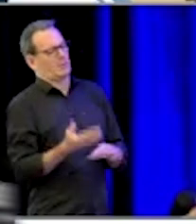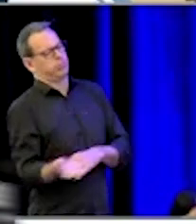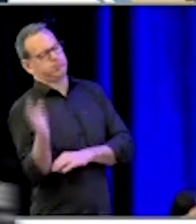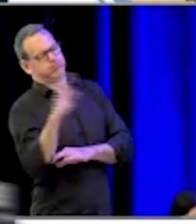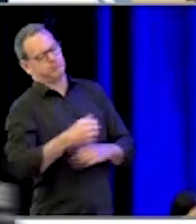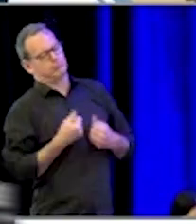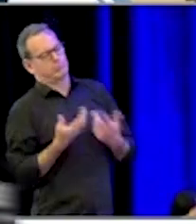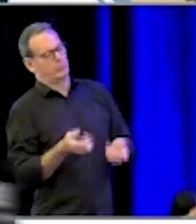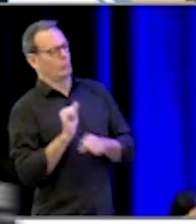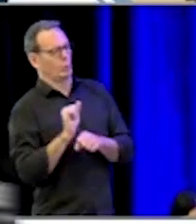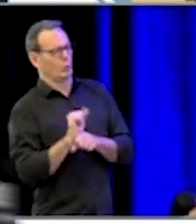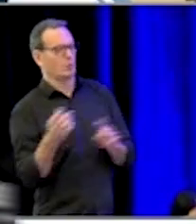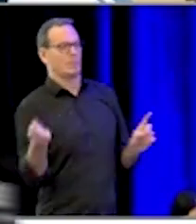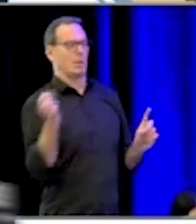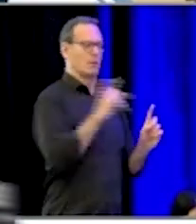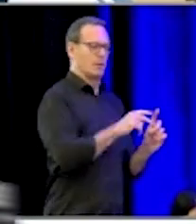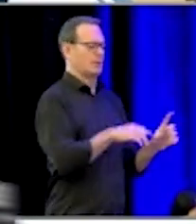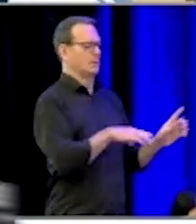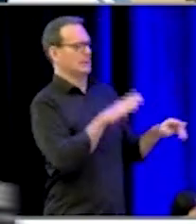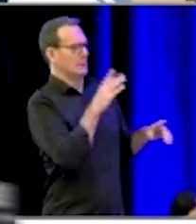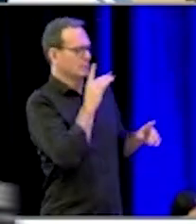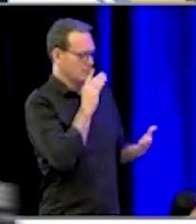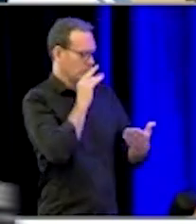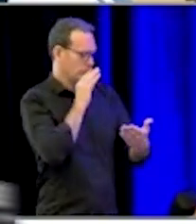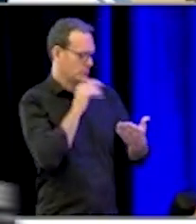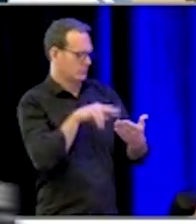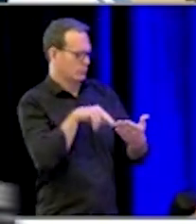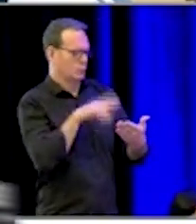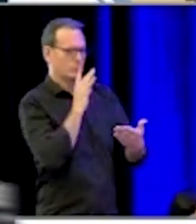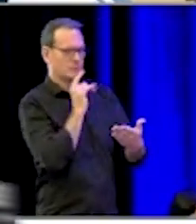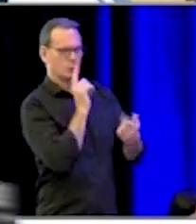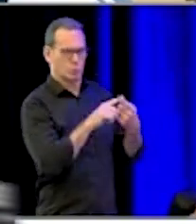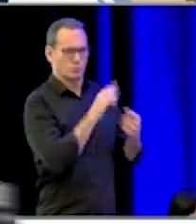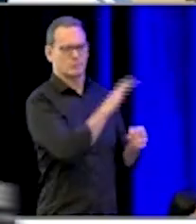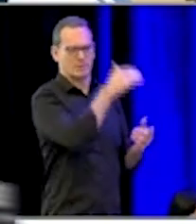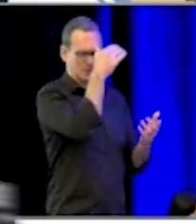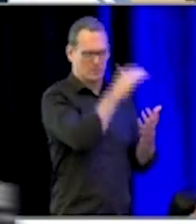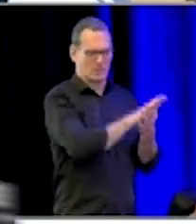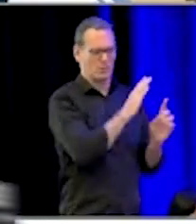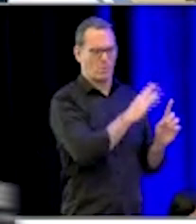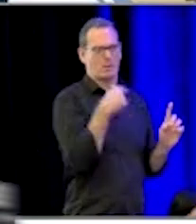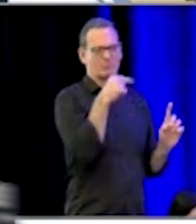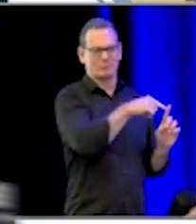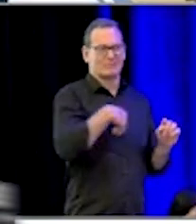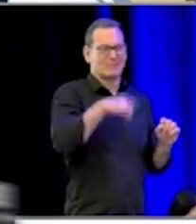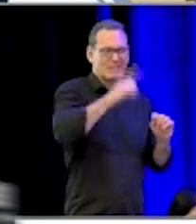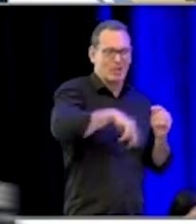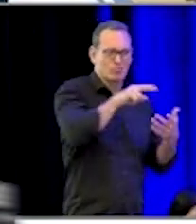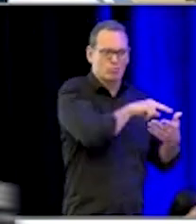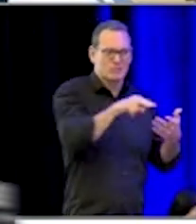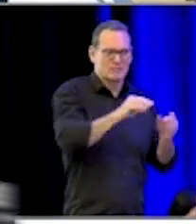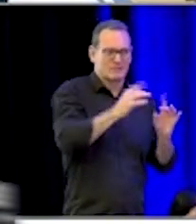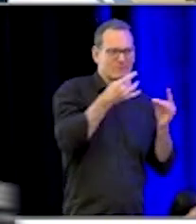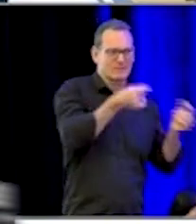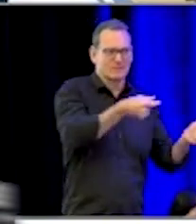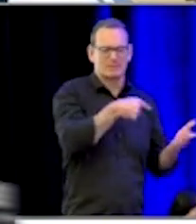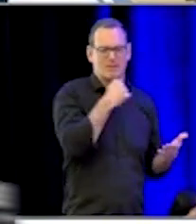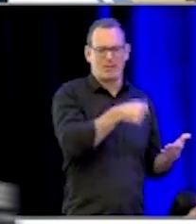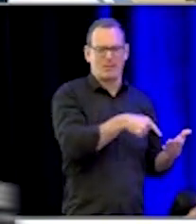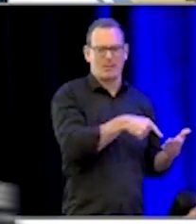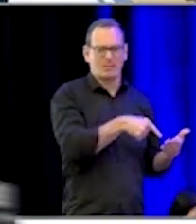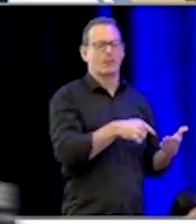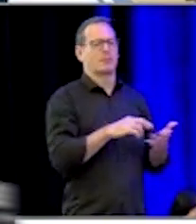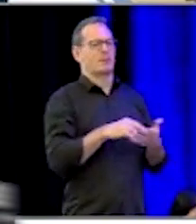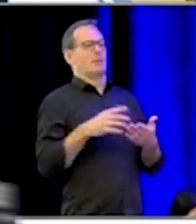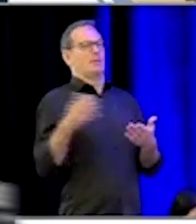he could test, hopefully, to the best of his ability because he was unable to read. When we talked to him and told him that, you